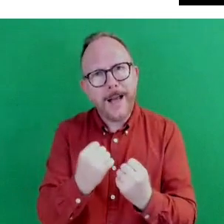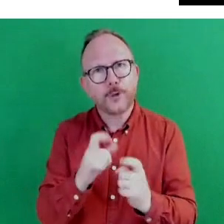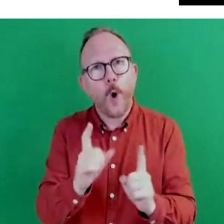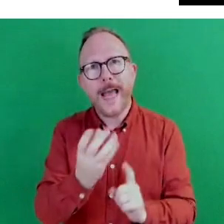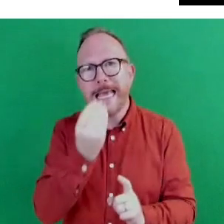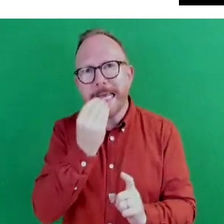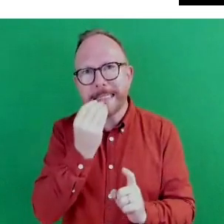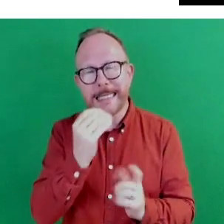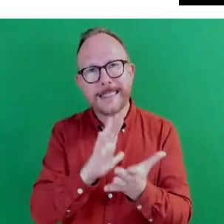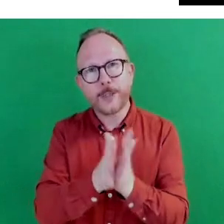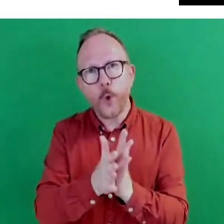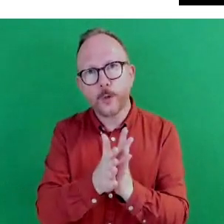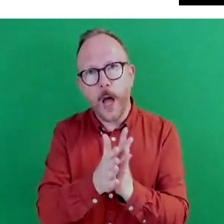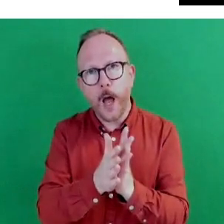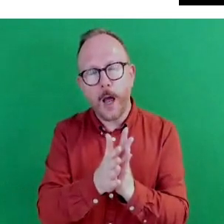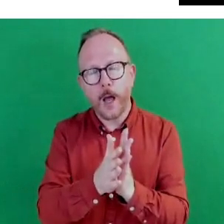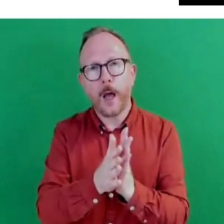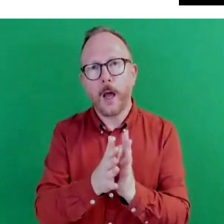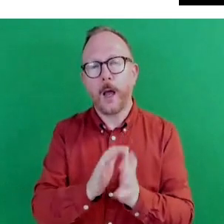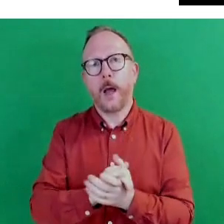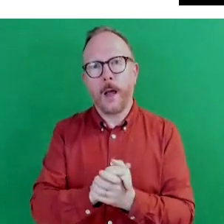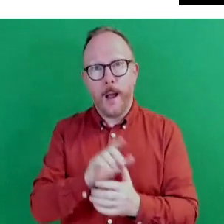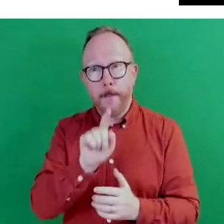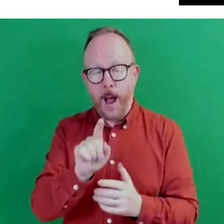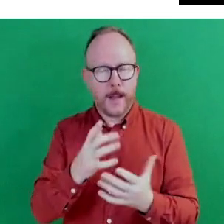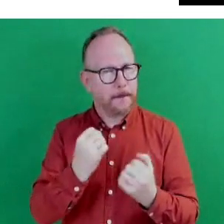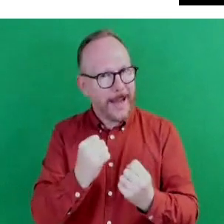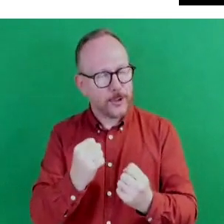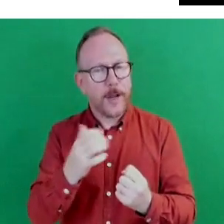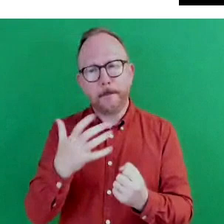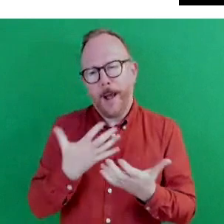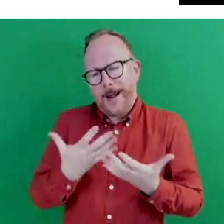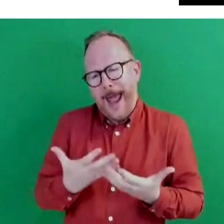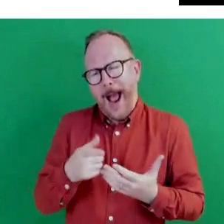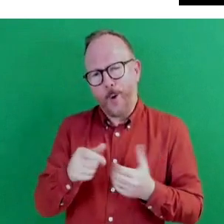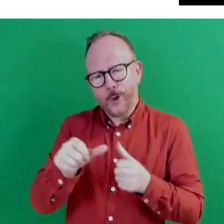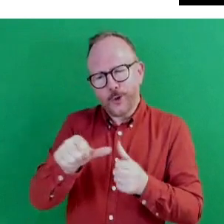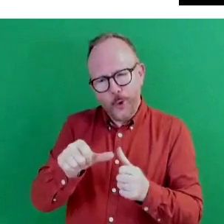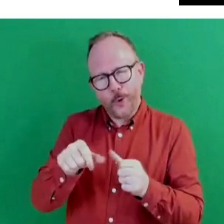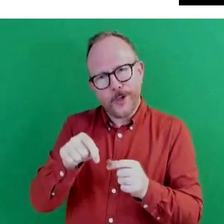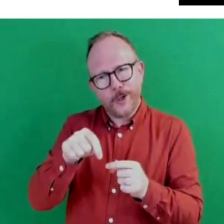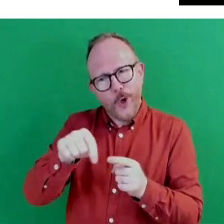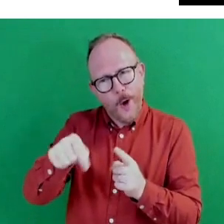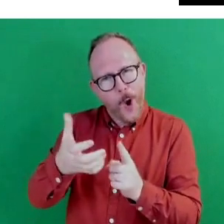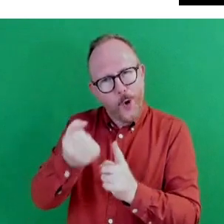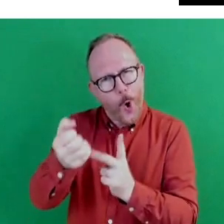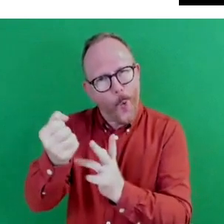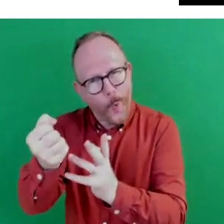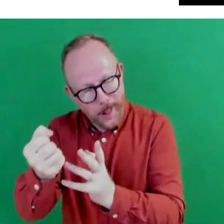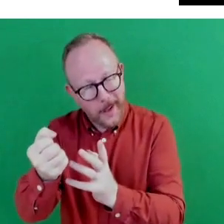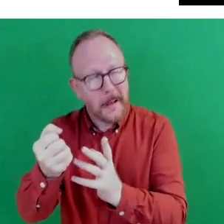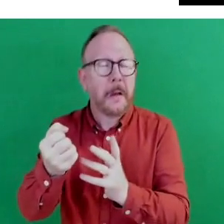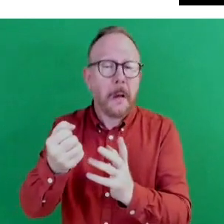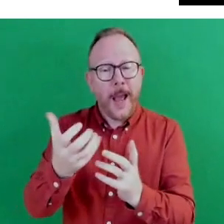I'm really passionate about, but I have a few short-term goals that in my personal life that I'd like to accomplish before I kind of go on to